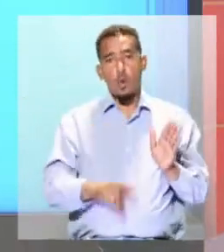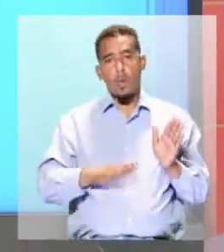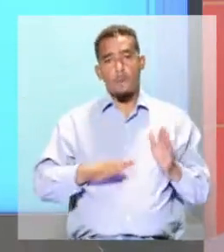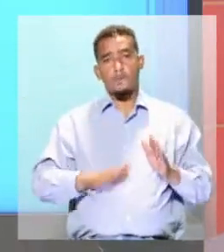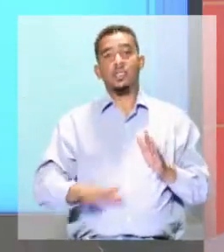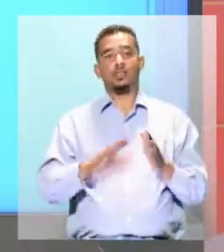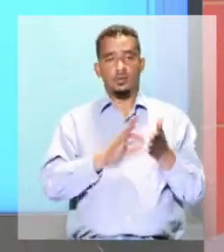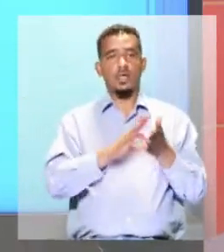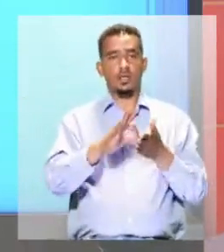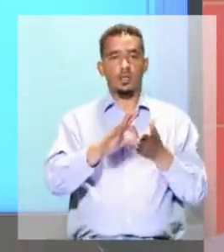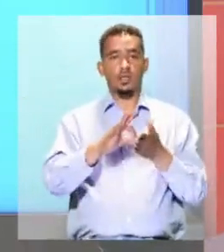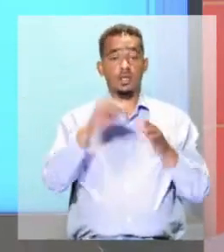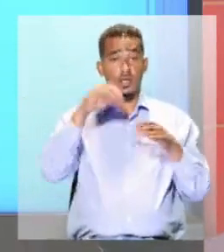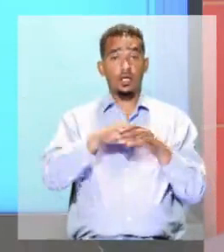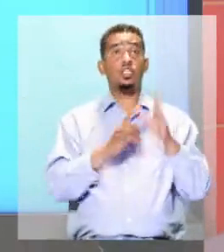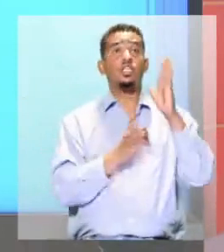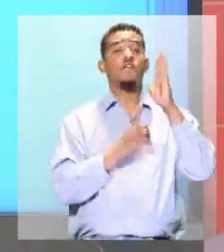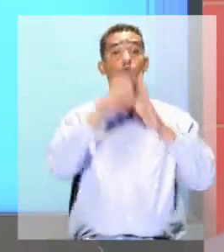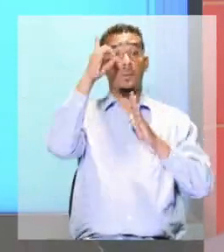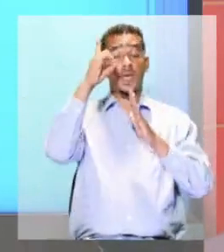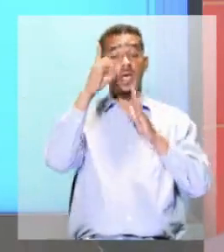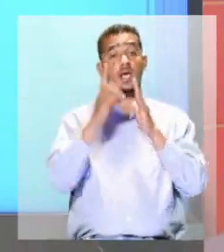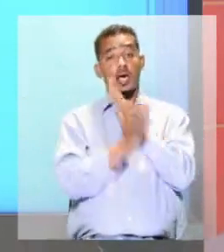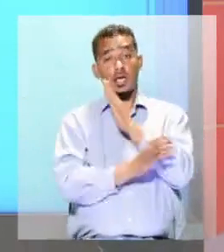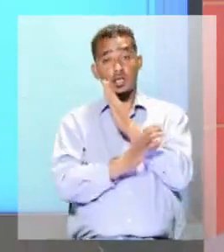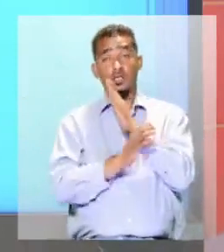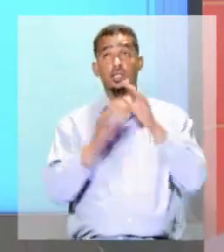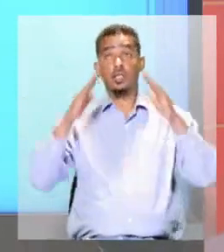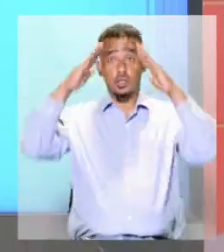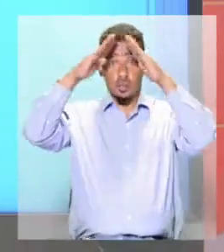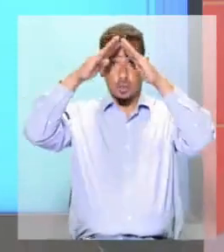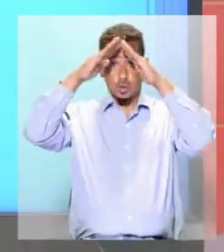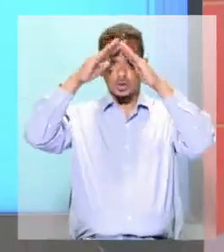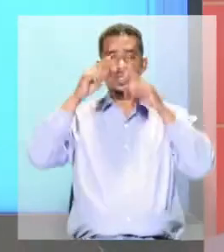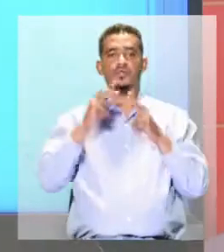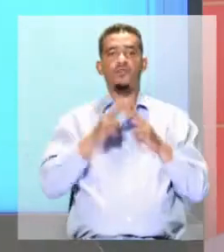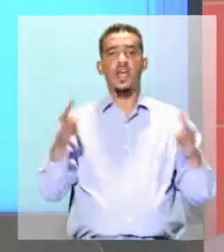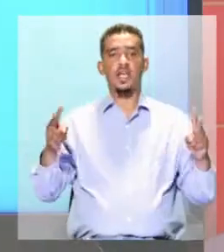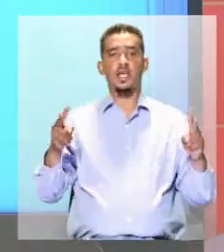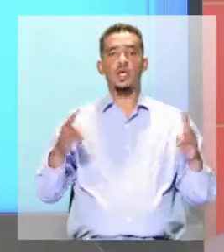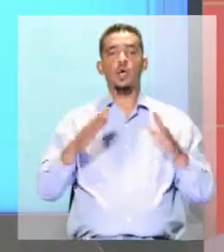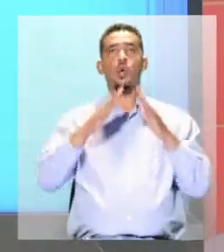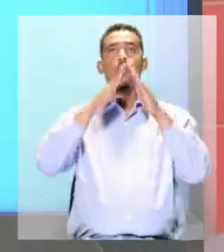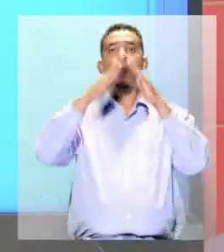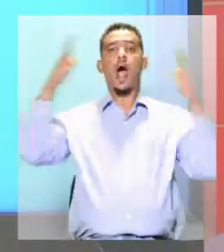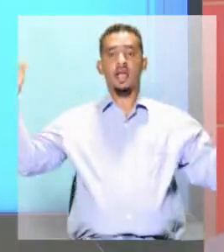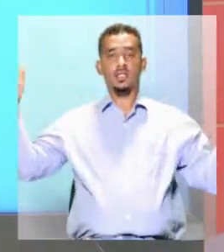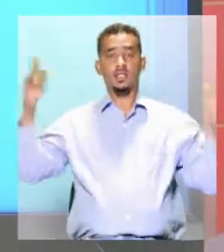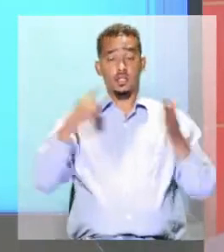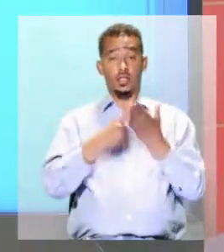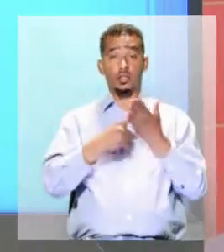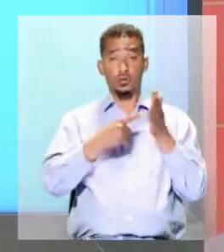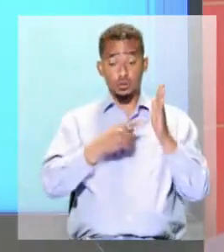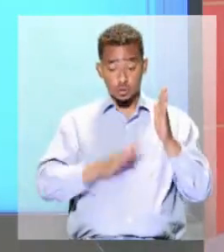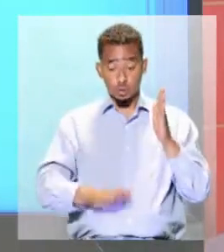rate. So in developing country, the pyramid at the base, it is very wide. It shows the fertility